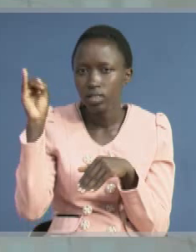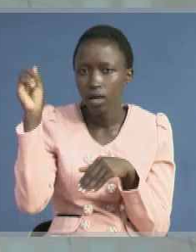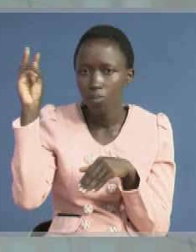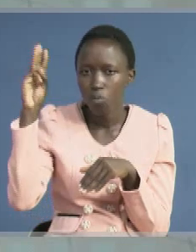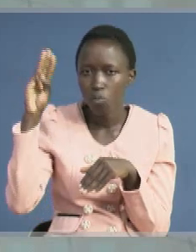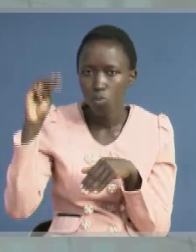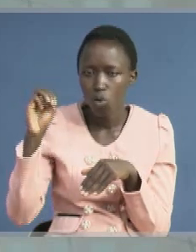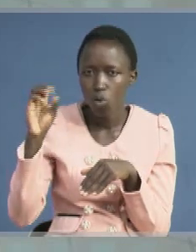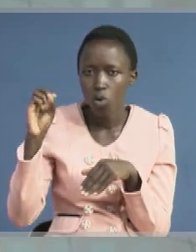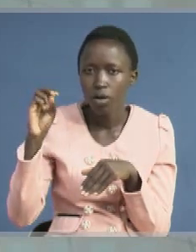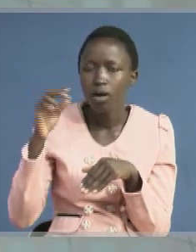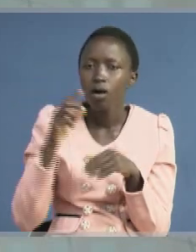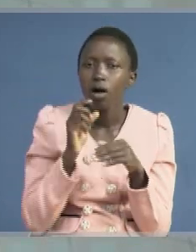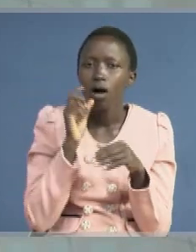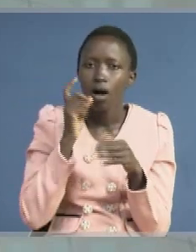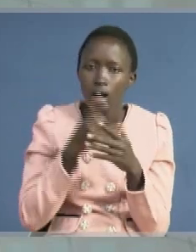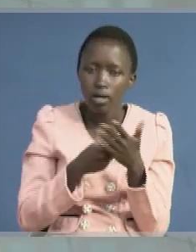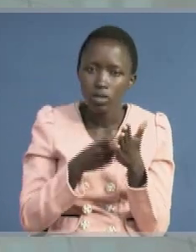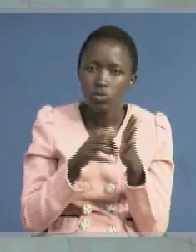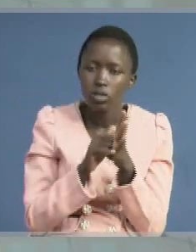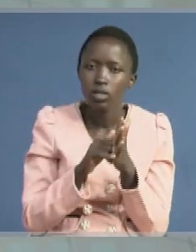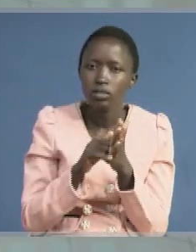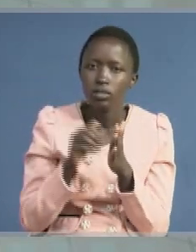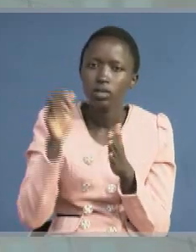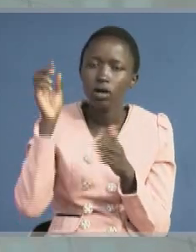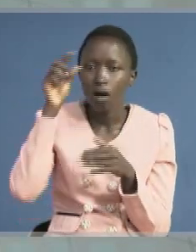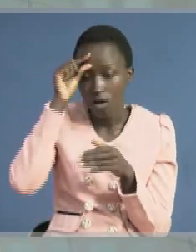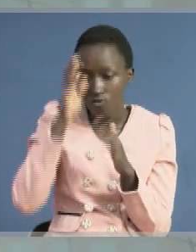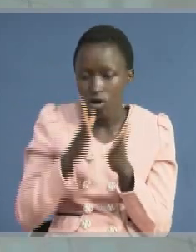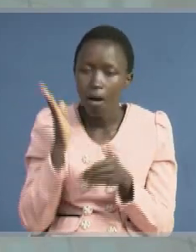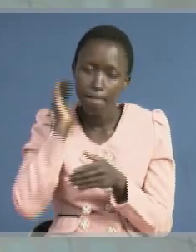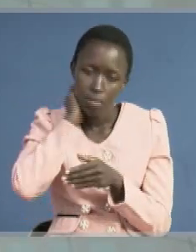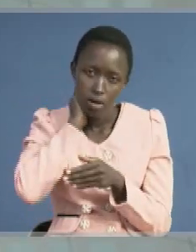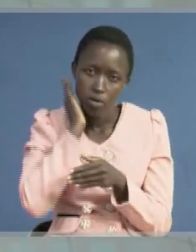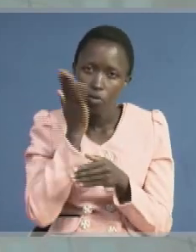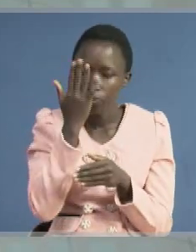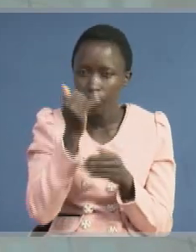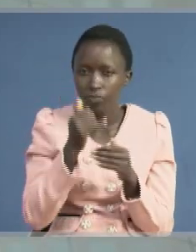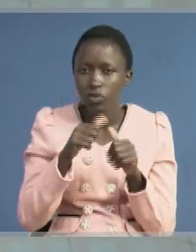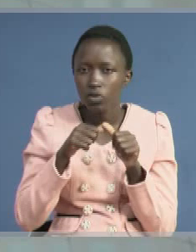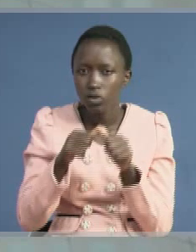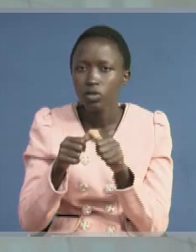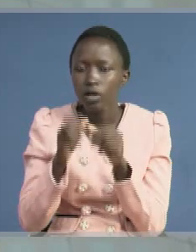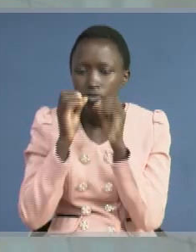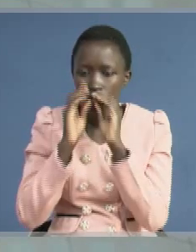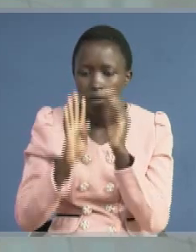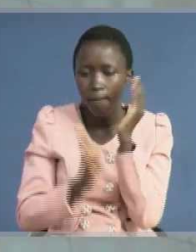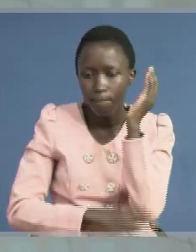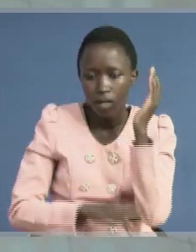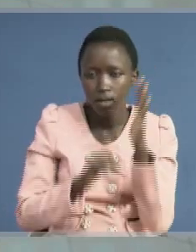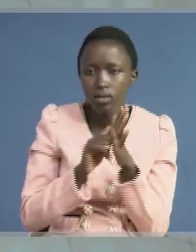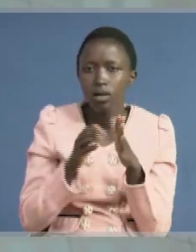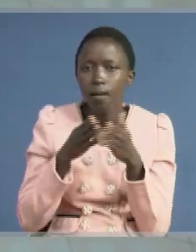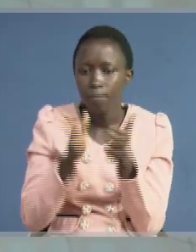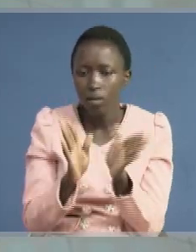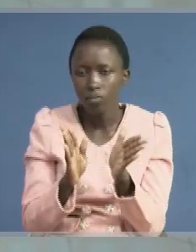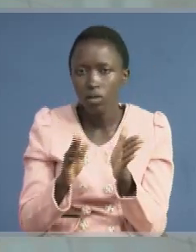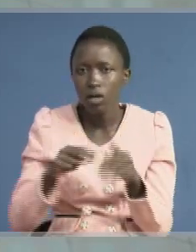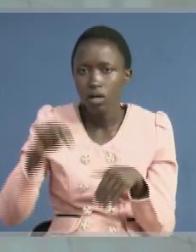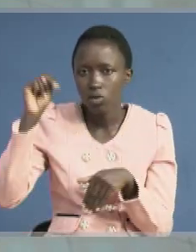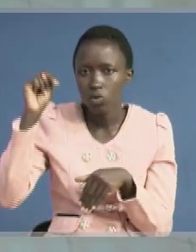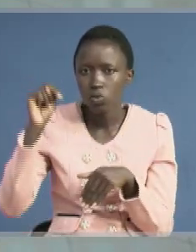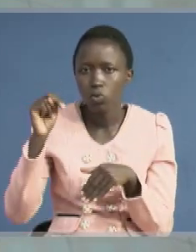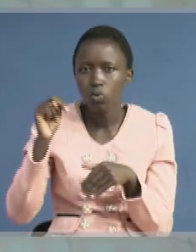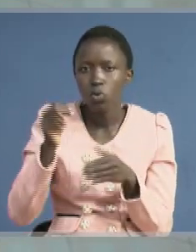Chile GUI who accuses meringue a governor among your area of consistently misinforming the public on the northern